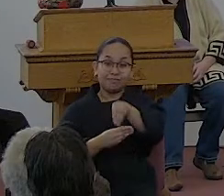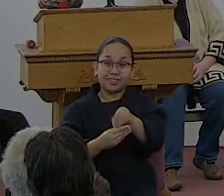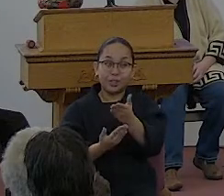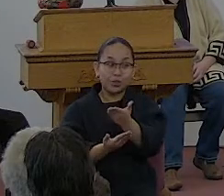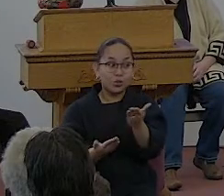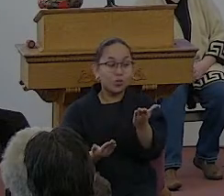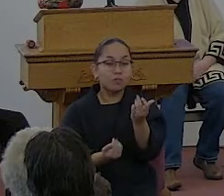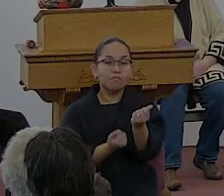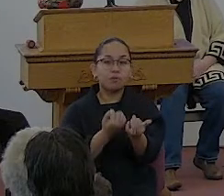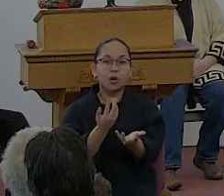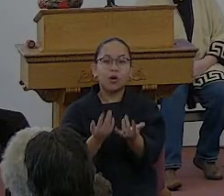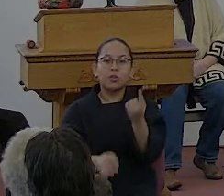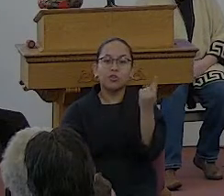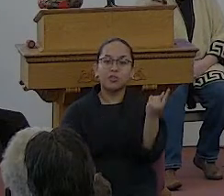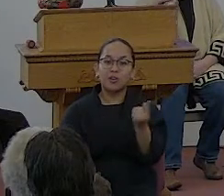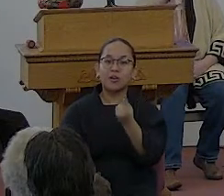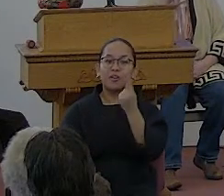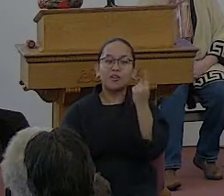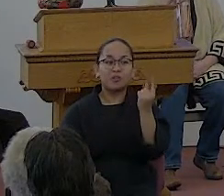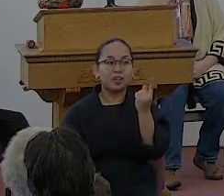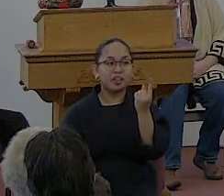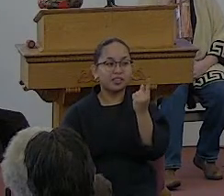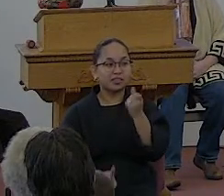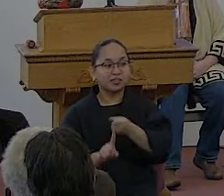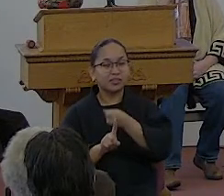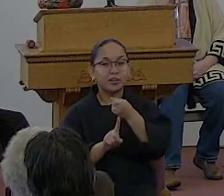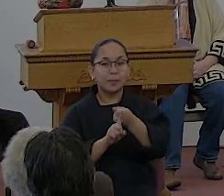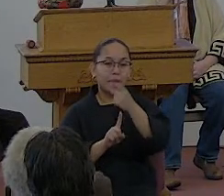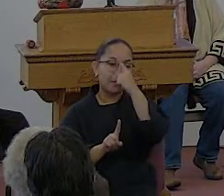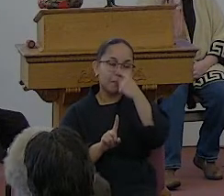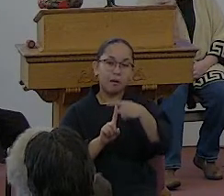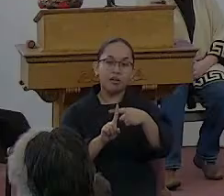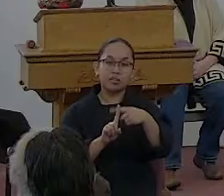always to make a positive impact.